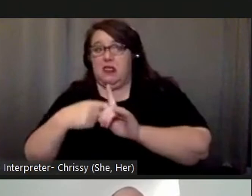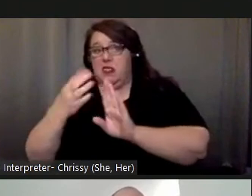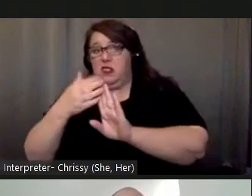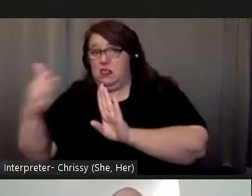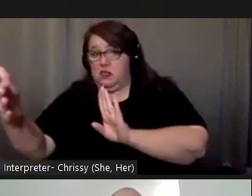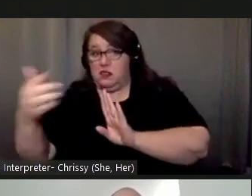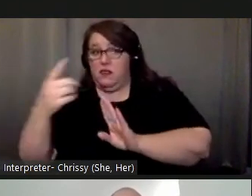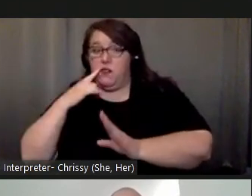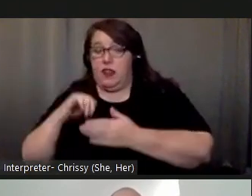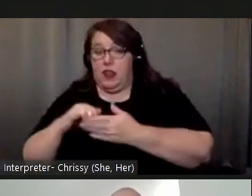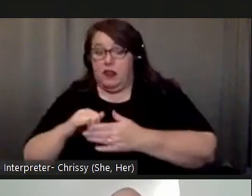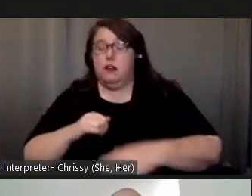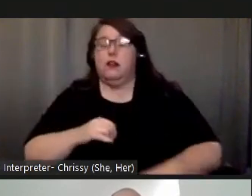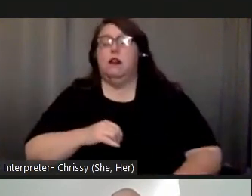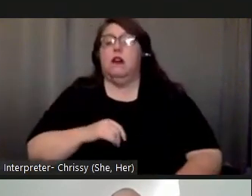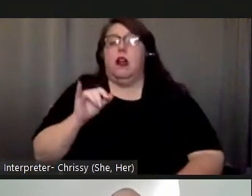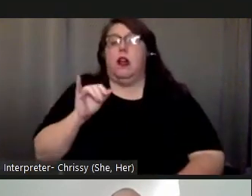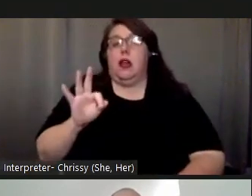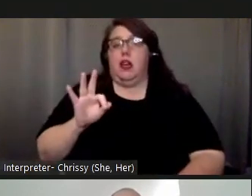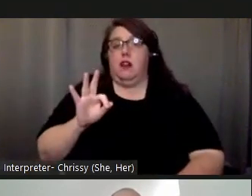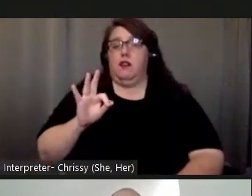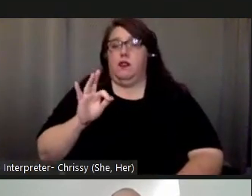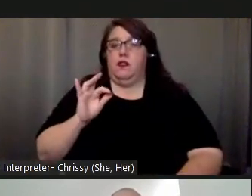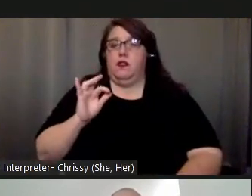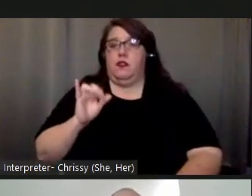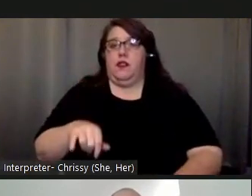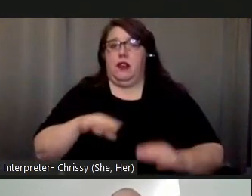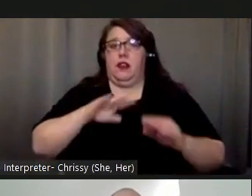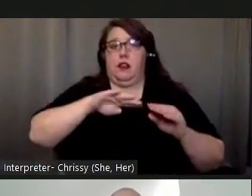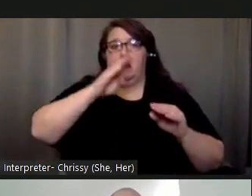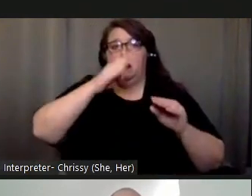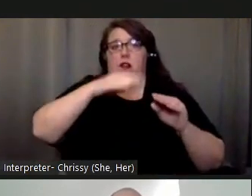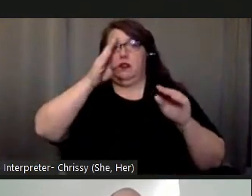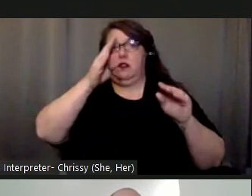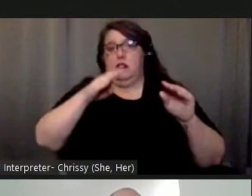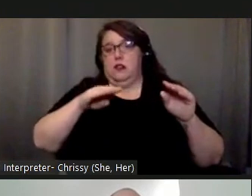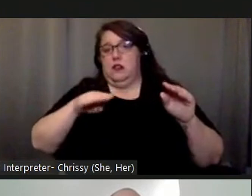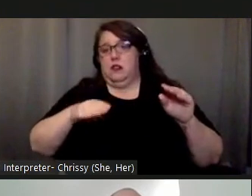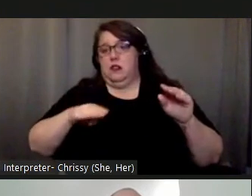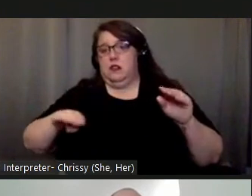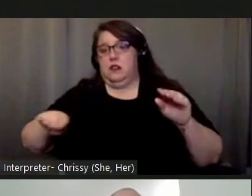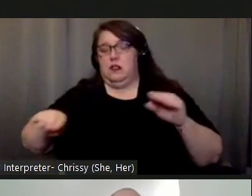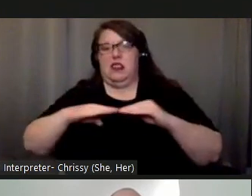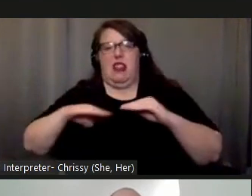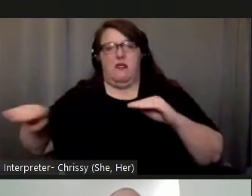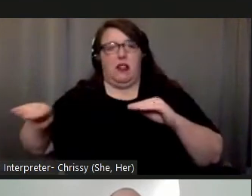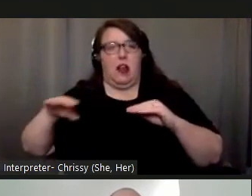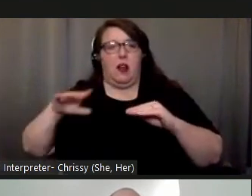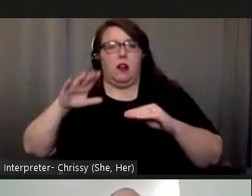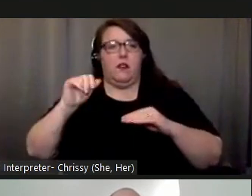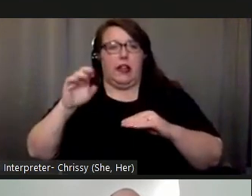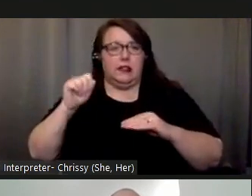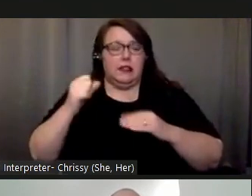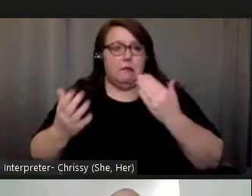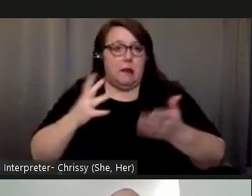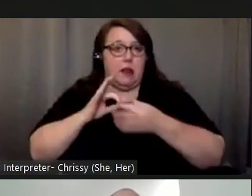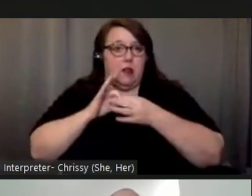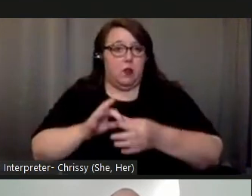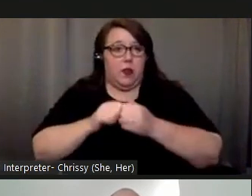for that, and whether the kind of leveling out of cases and may have something to do with